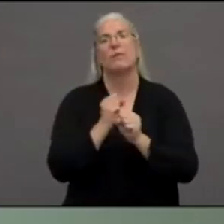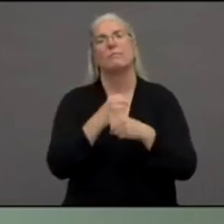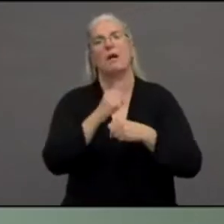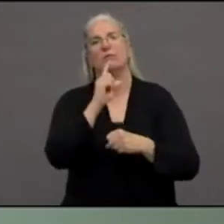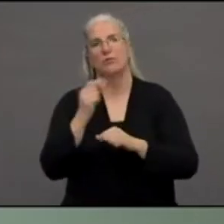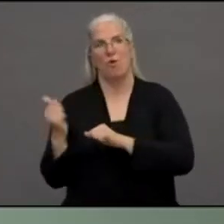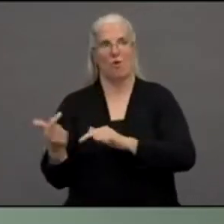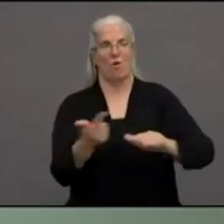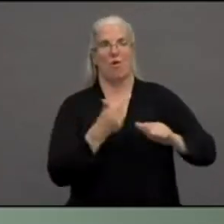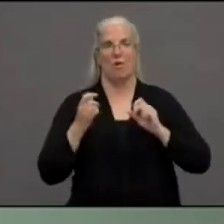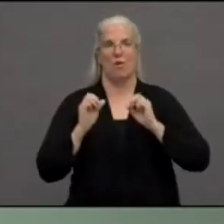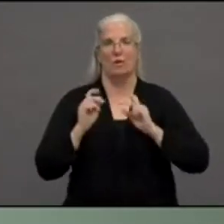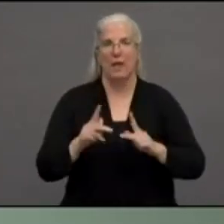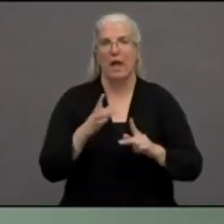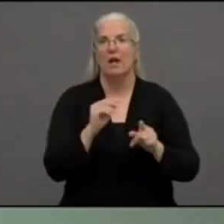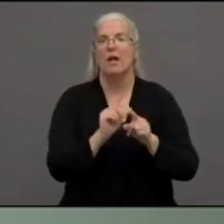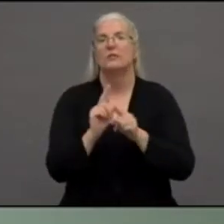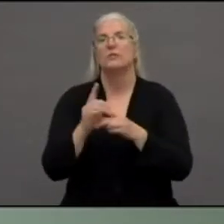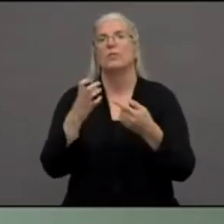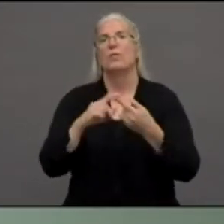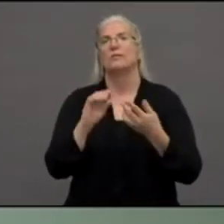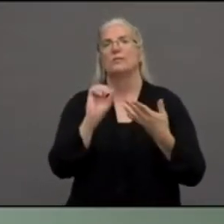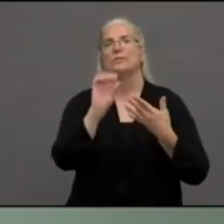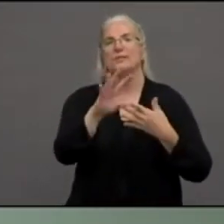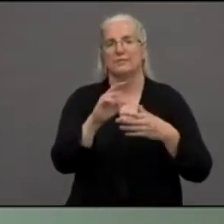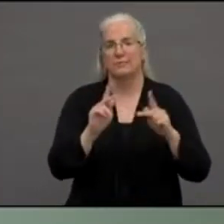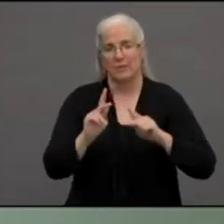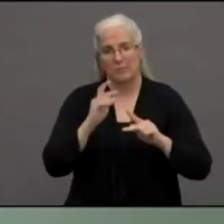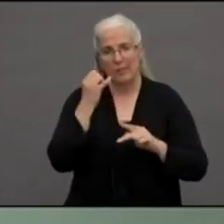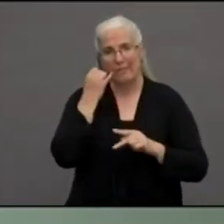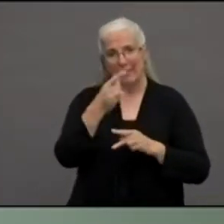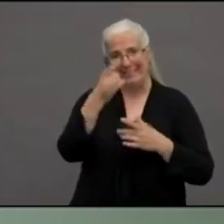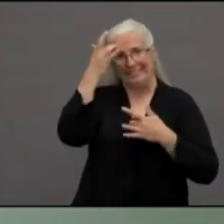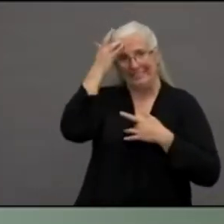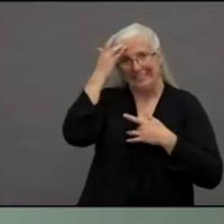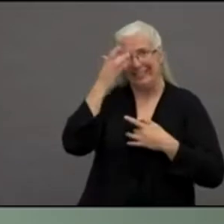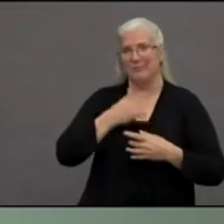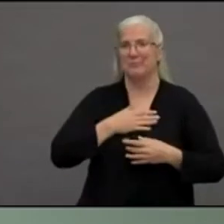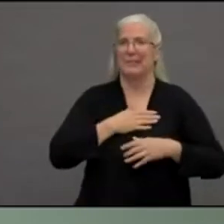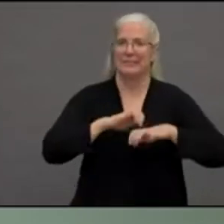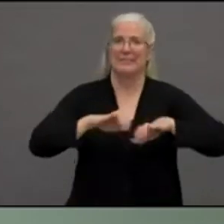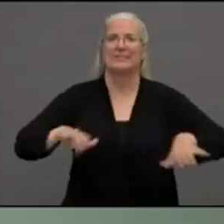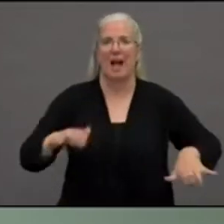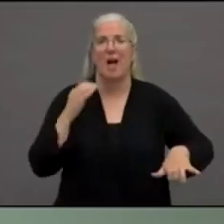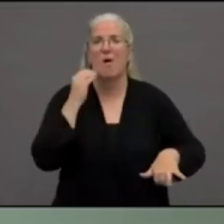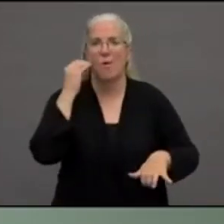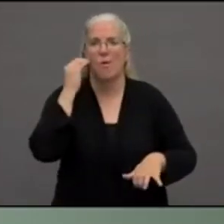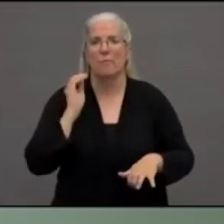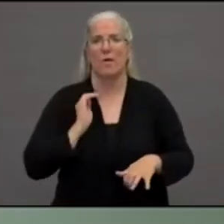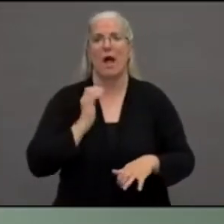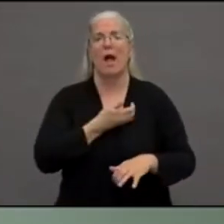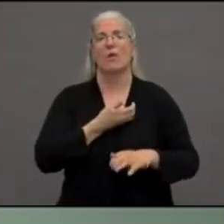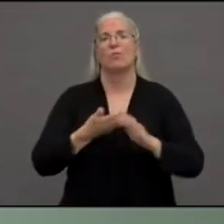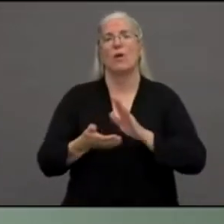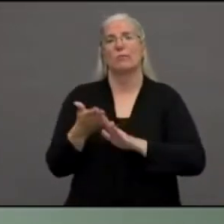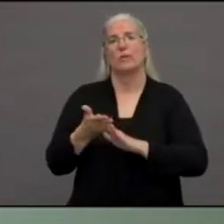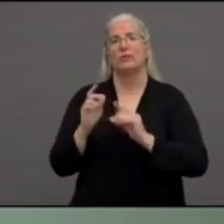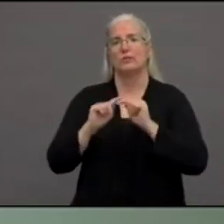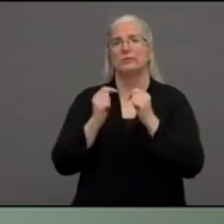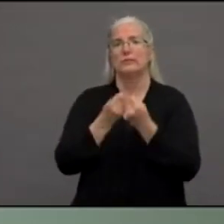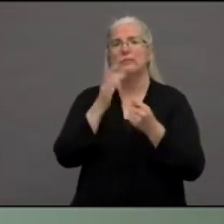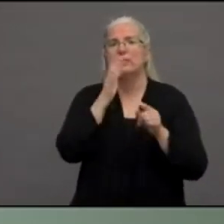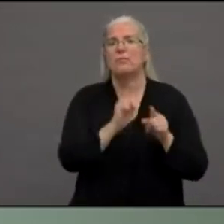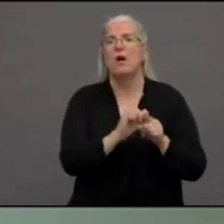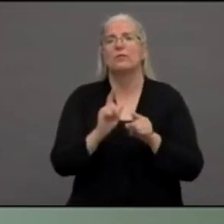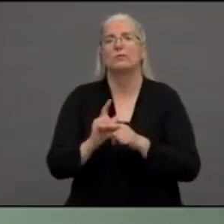feel sick. Our production team also takes time to mark spaces within this studio